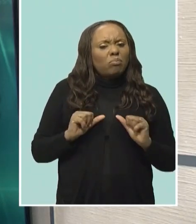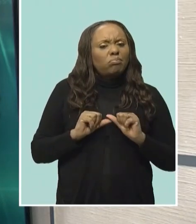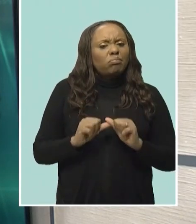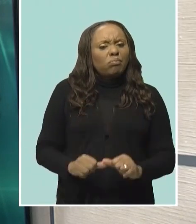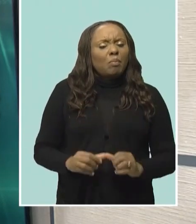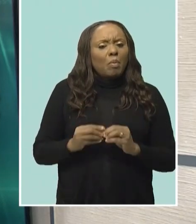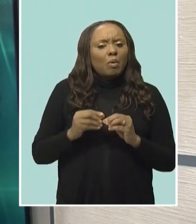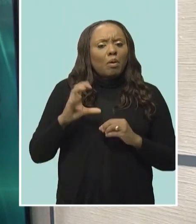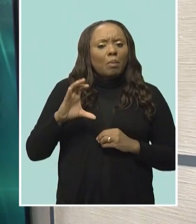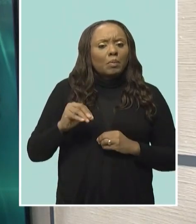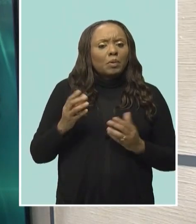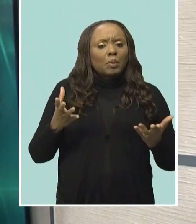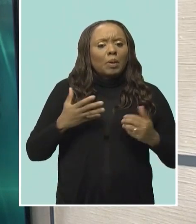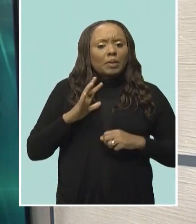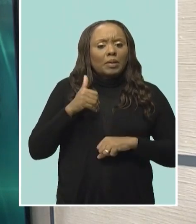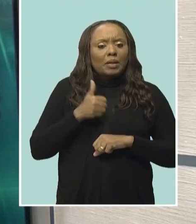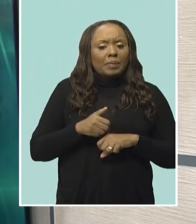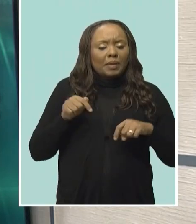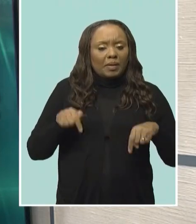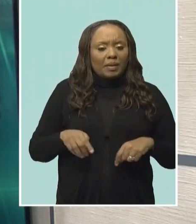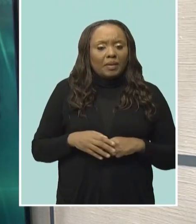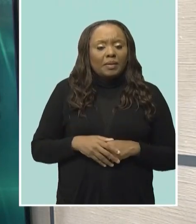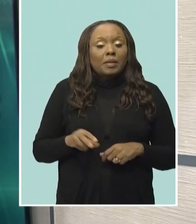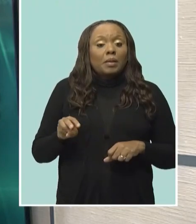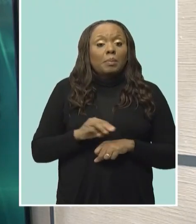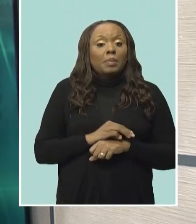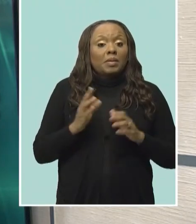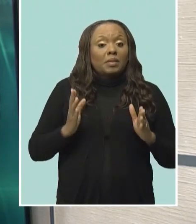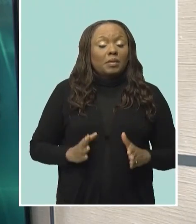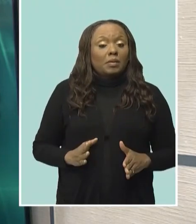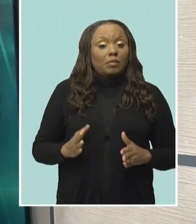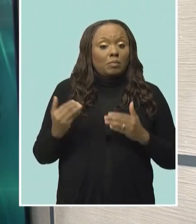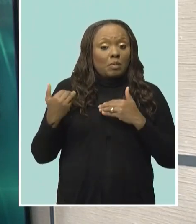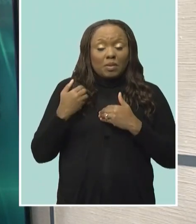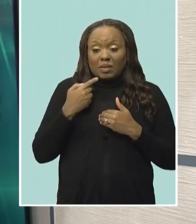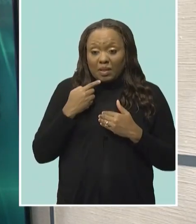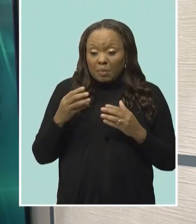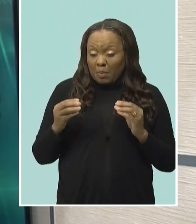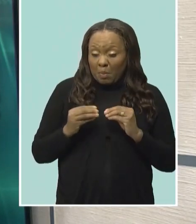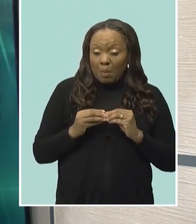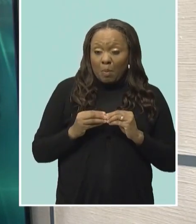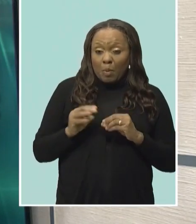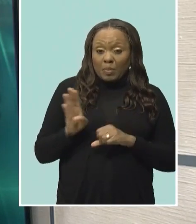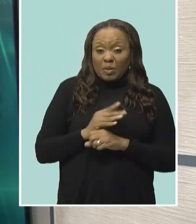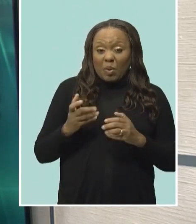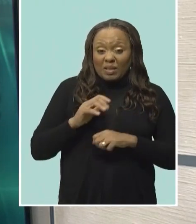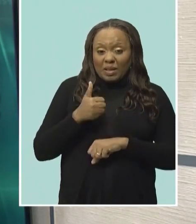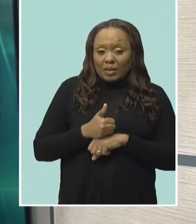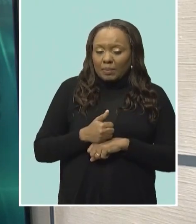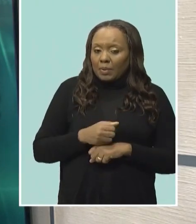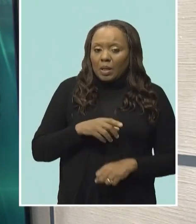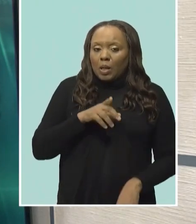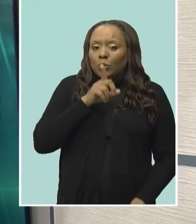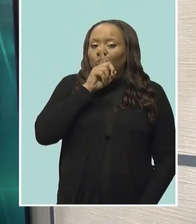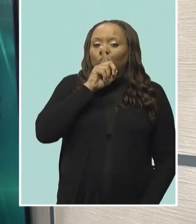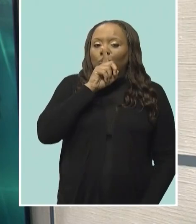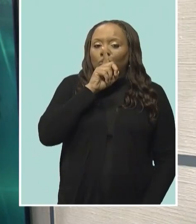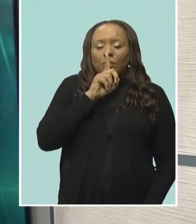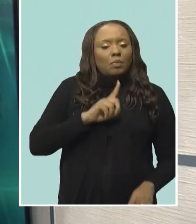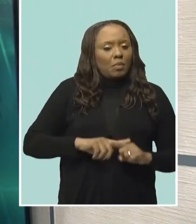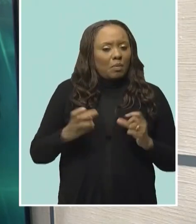here. While not disclosing the names of the players, the minister responsible for the sector, Davidson Ishmael, says many are